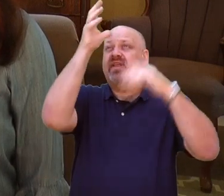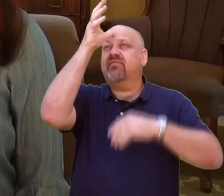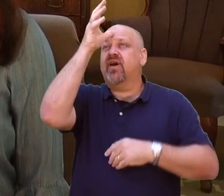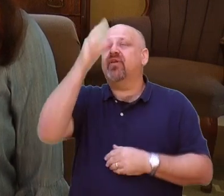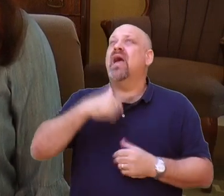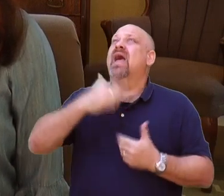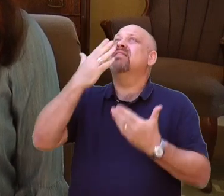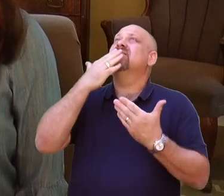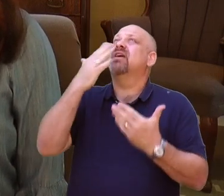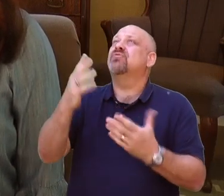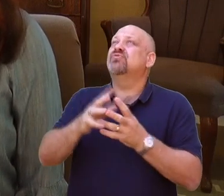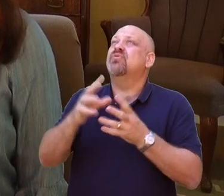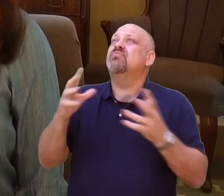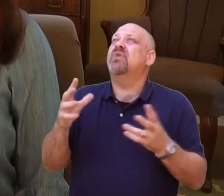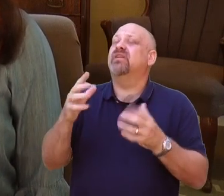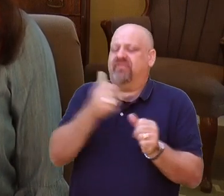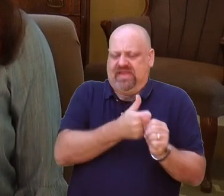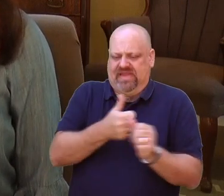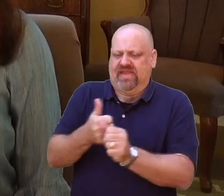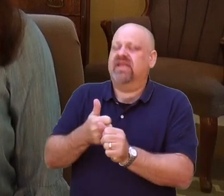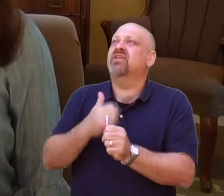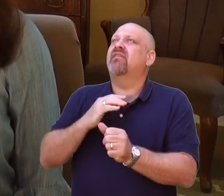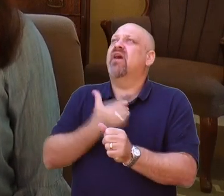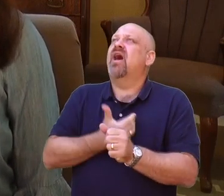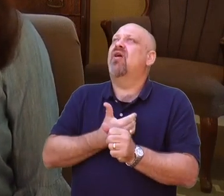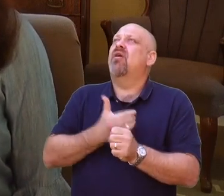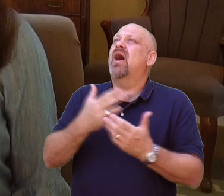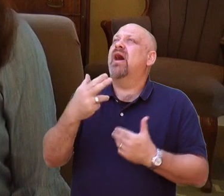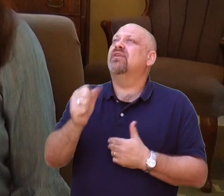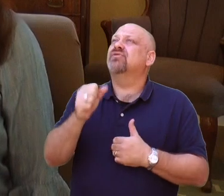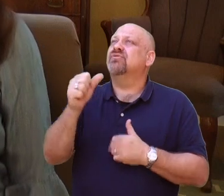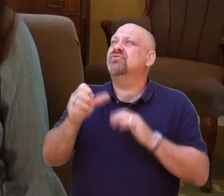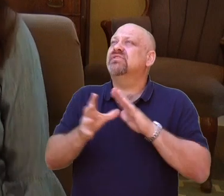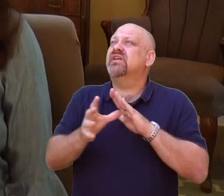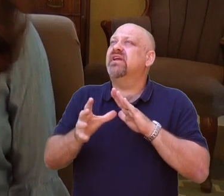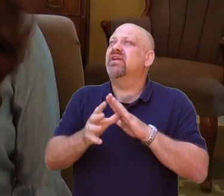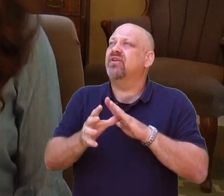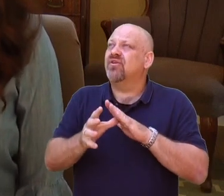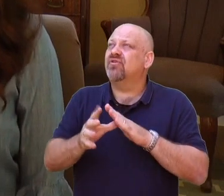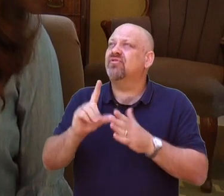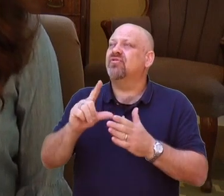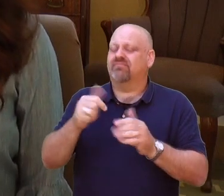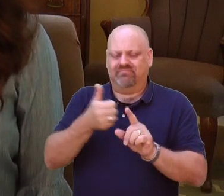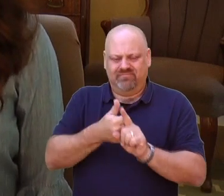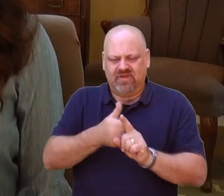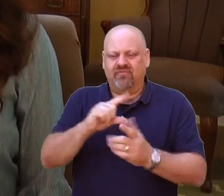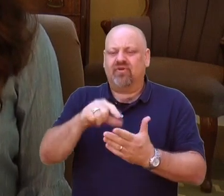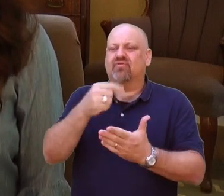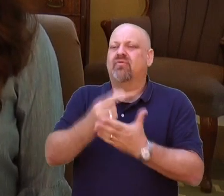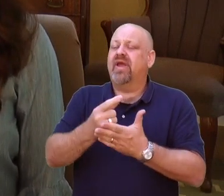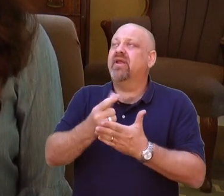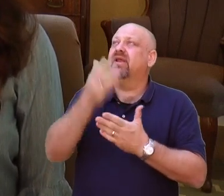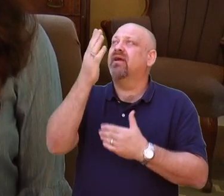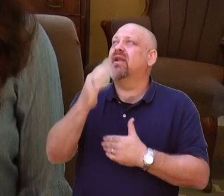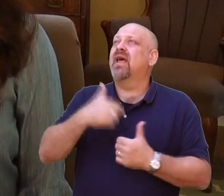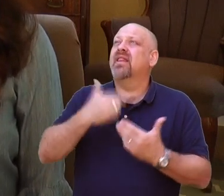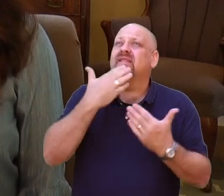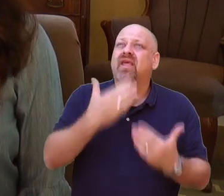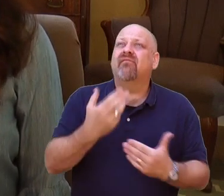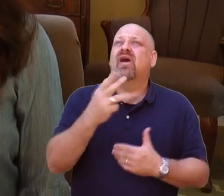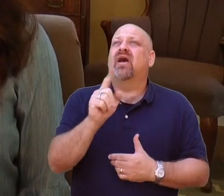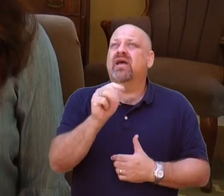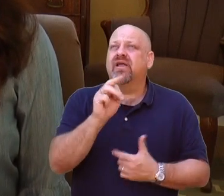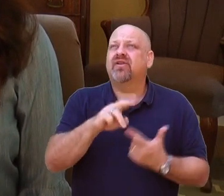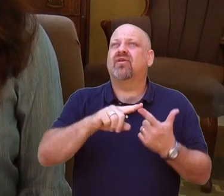high school graduates. So if you would join me by bowing your heads with me. Heavenly Father, I just thank you so much